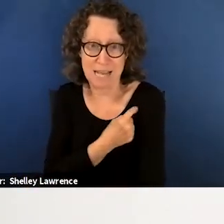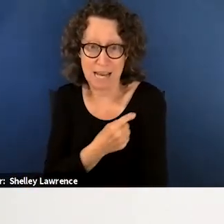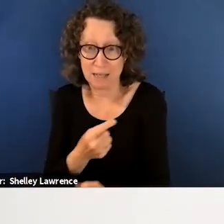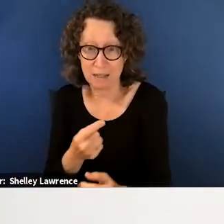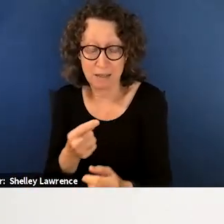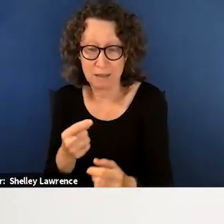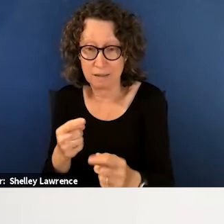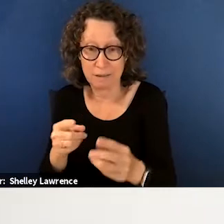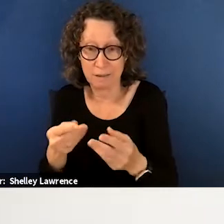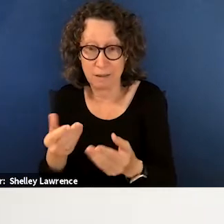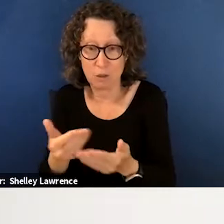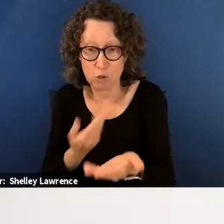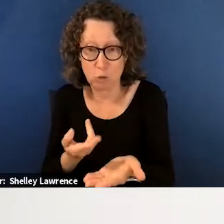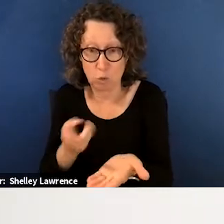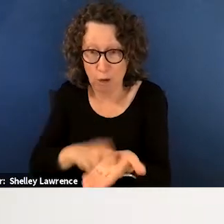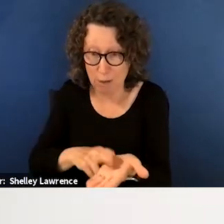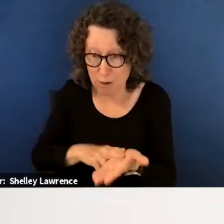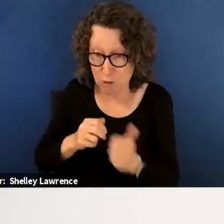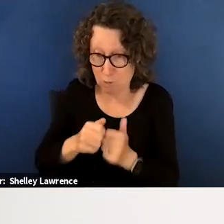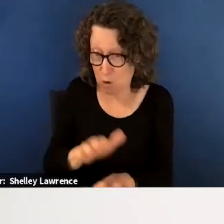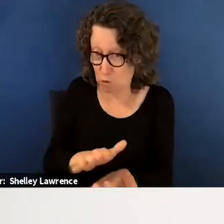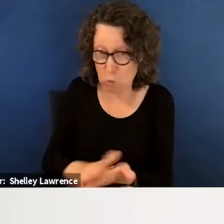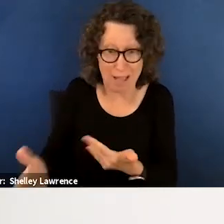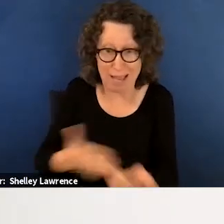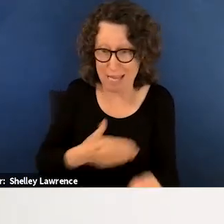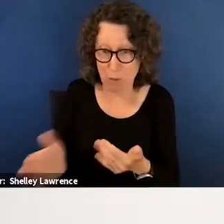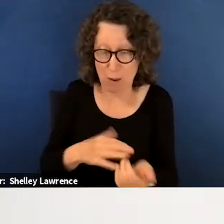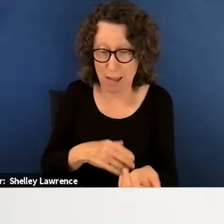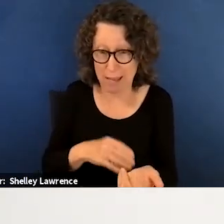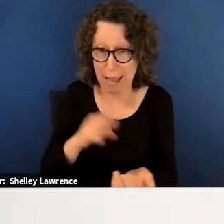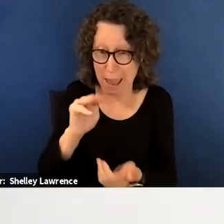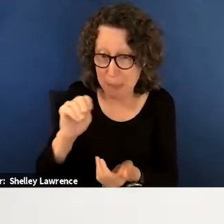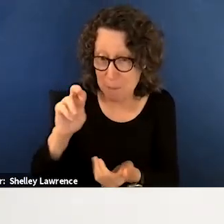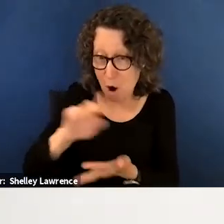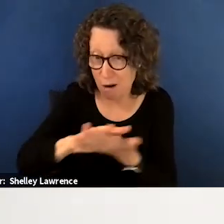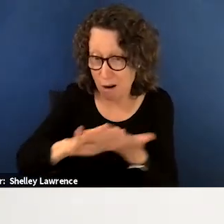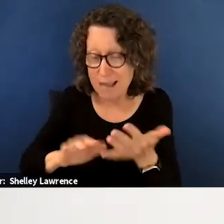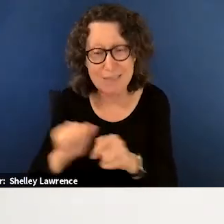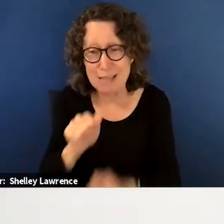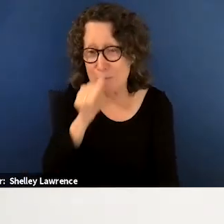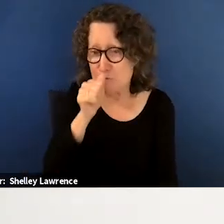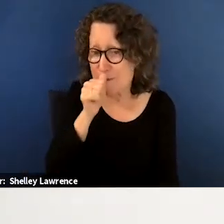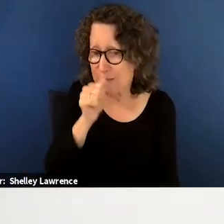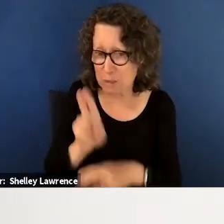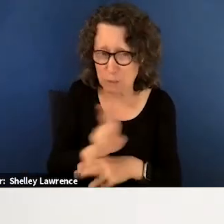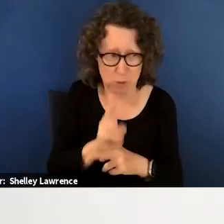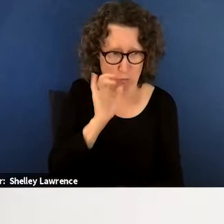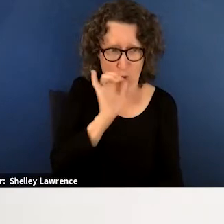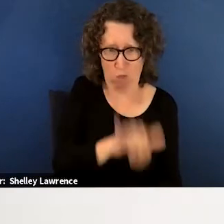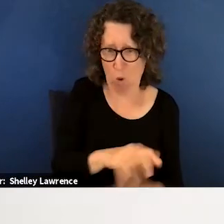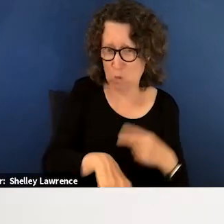order to enroll in school. And so the same privacy that we use for,